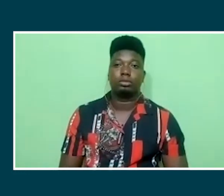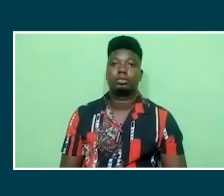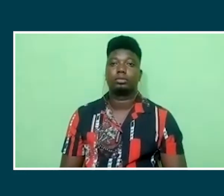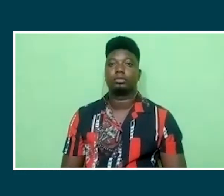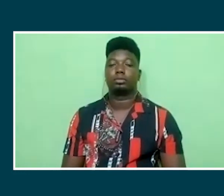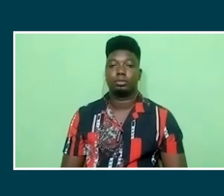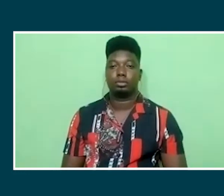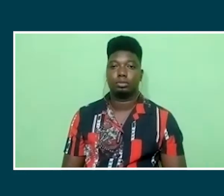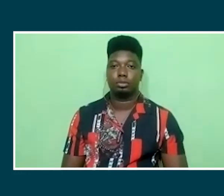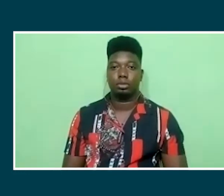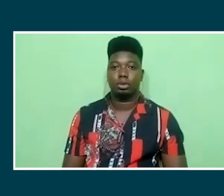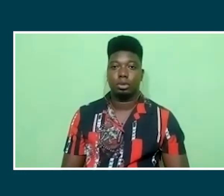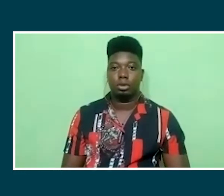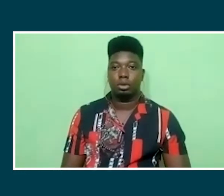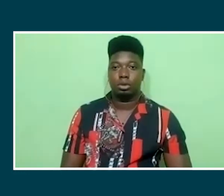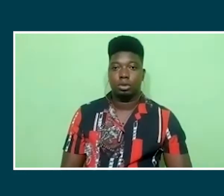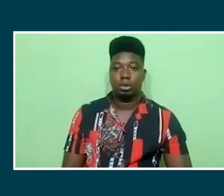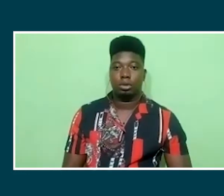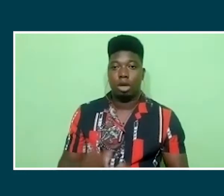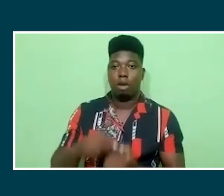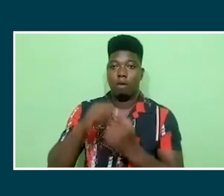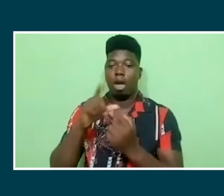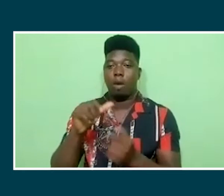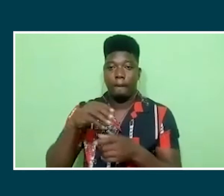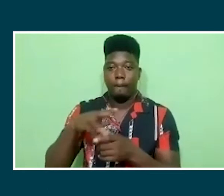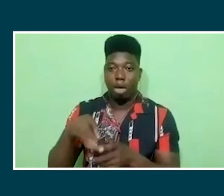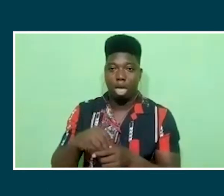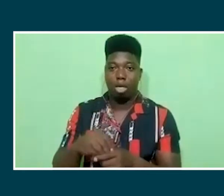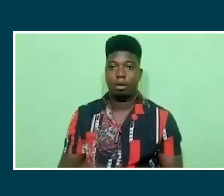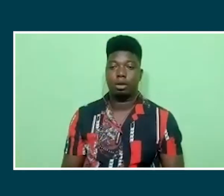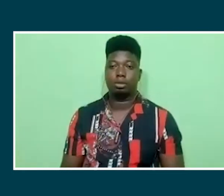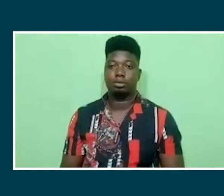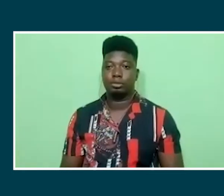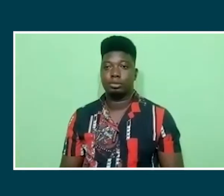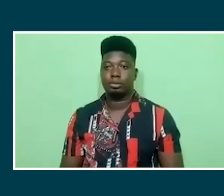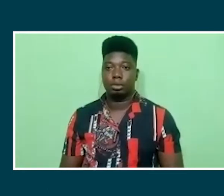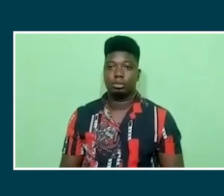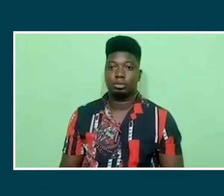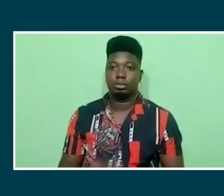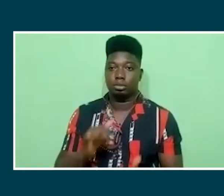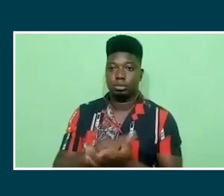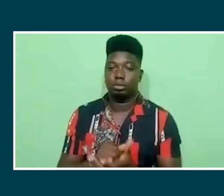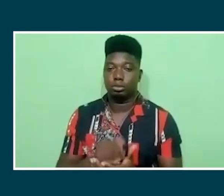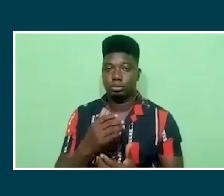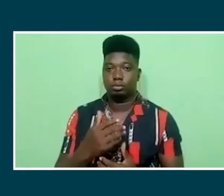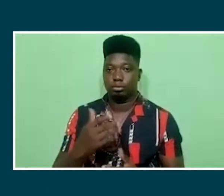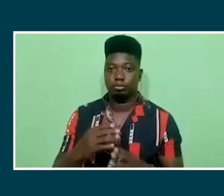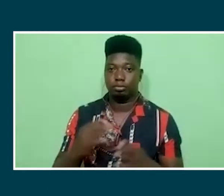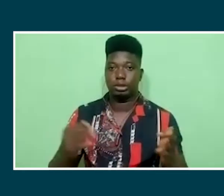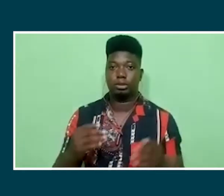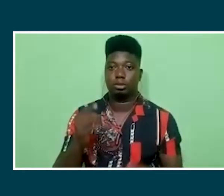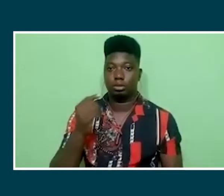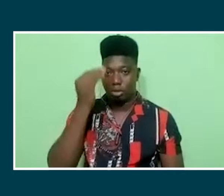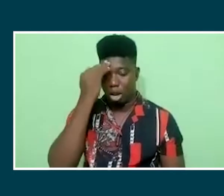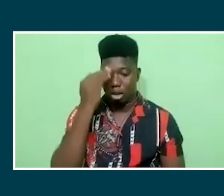especially with nerd communities. Gatekeeping is such a big thing. It's all about like your knowledge base and kind of encyclopedically